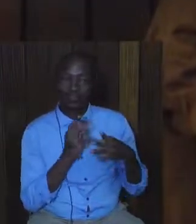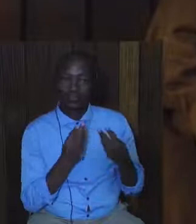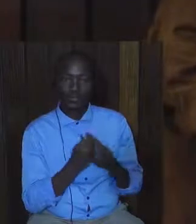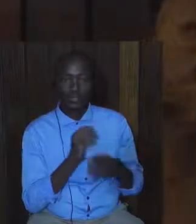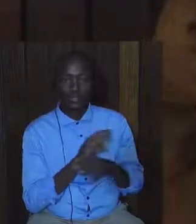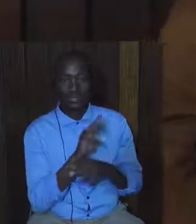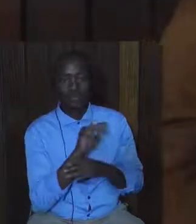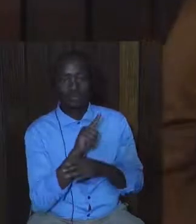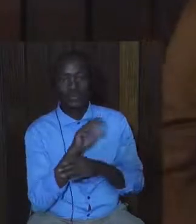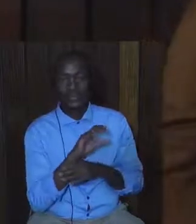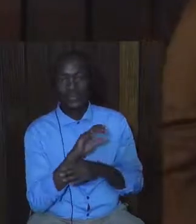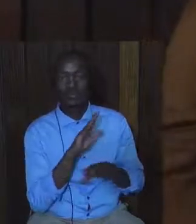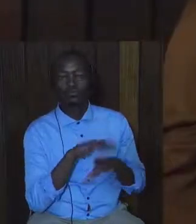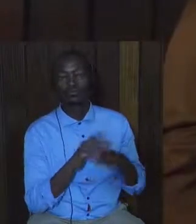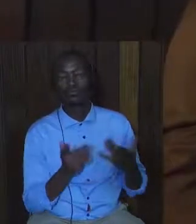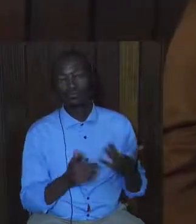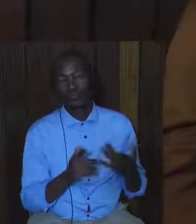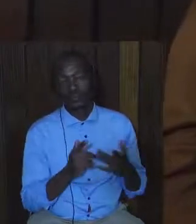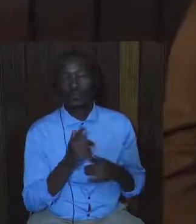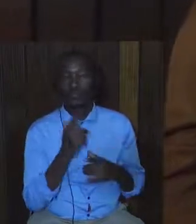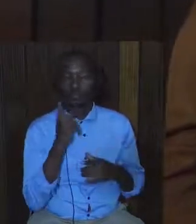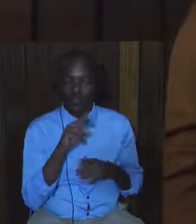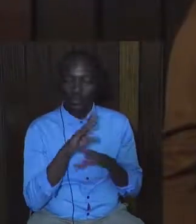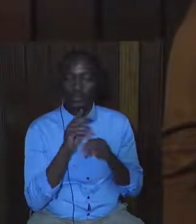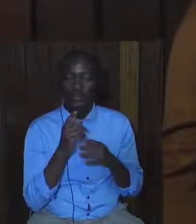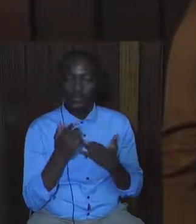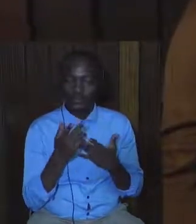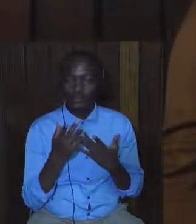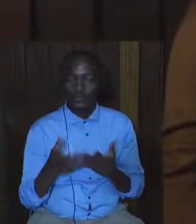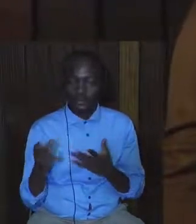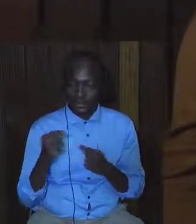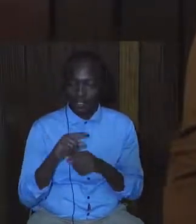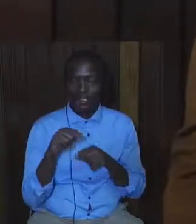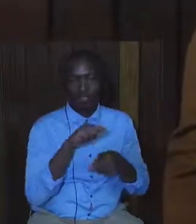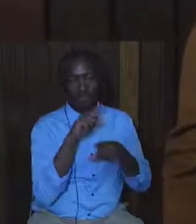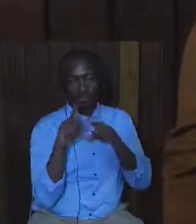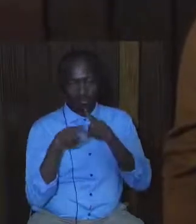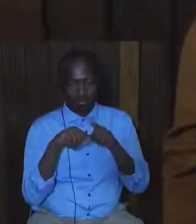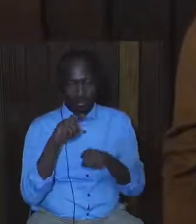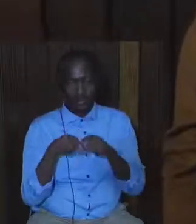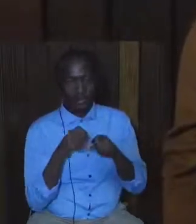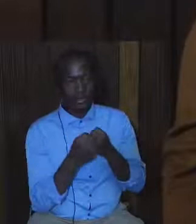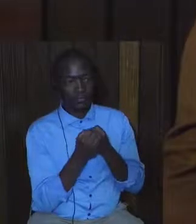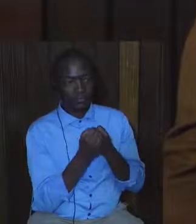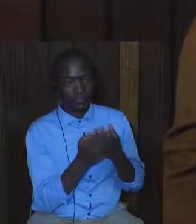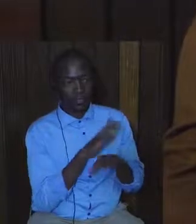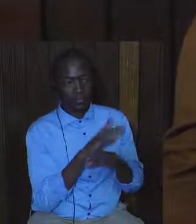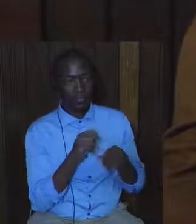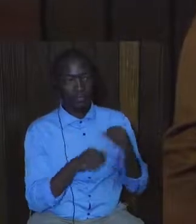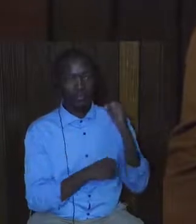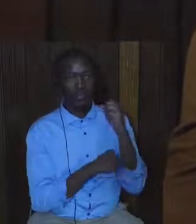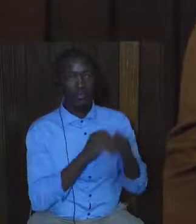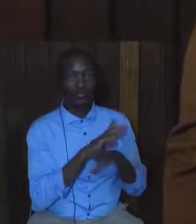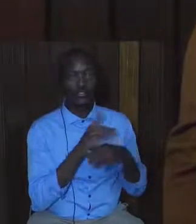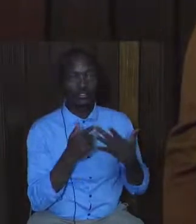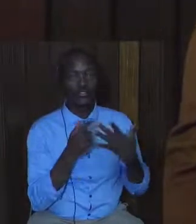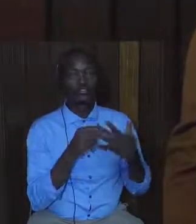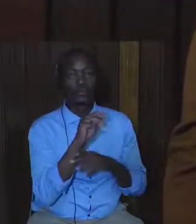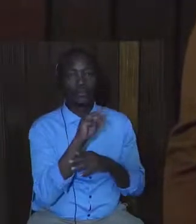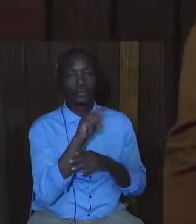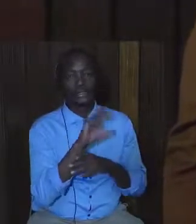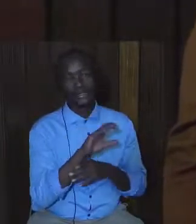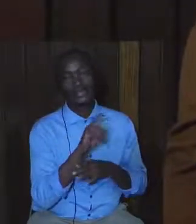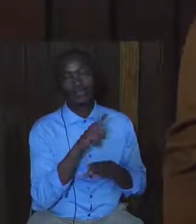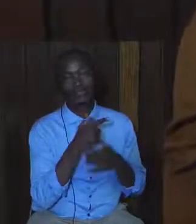the MEC on, and we will determine those questions and we will forward those to the office of the MEC for that session we're planning to